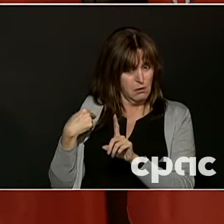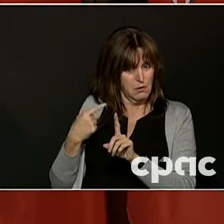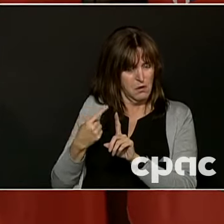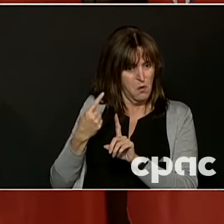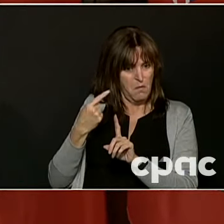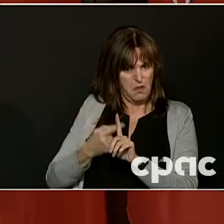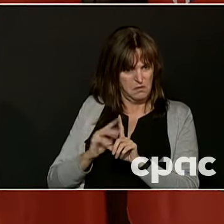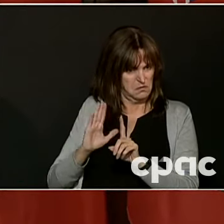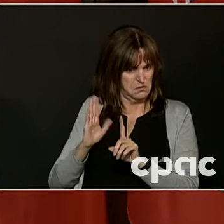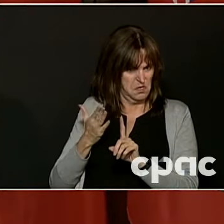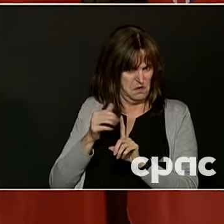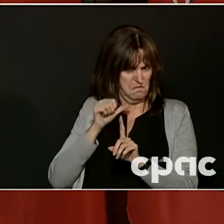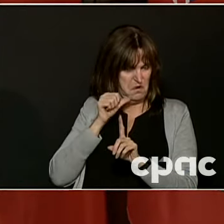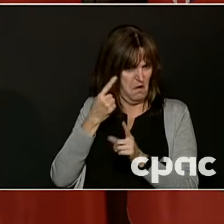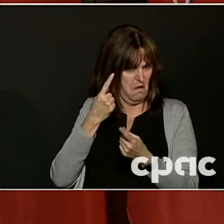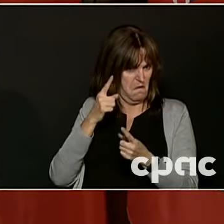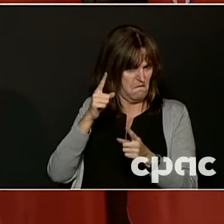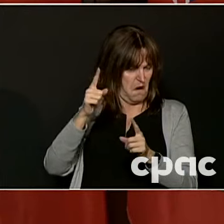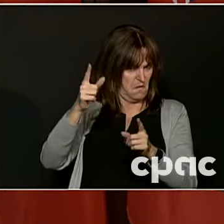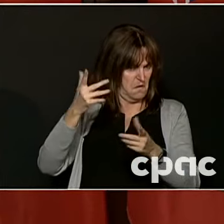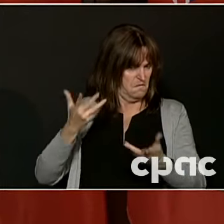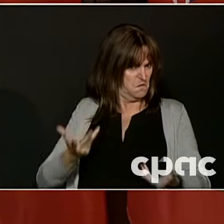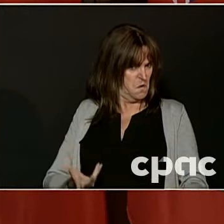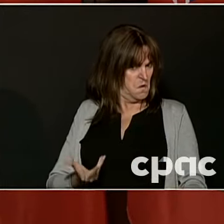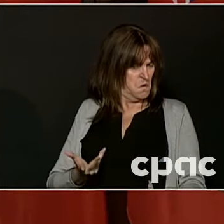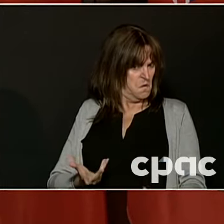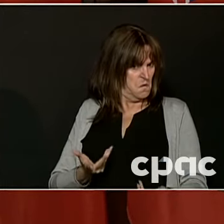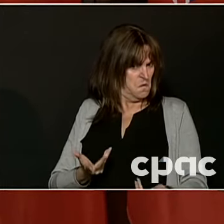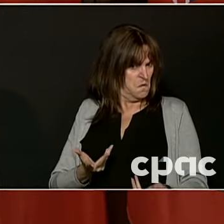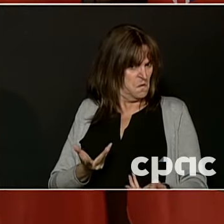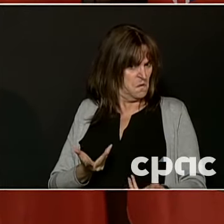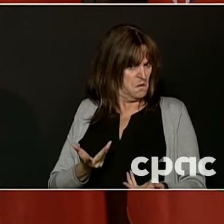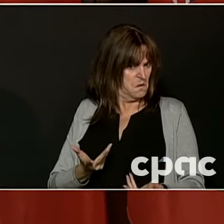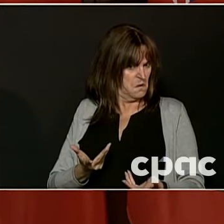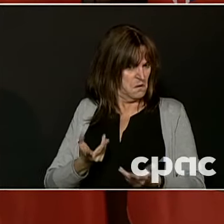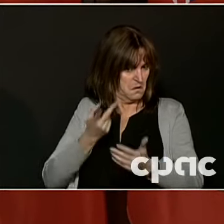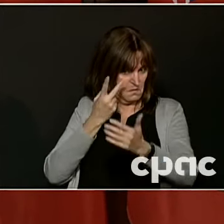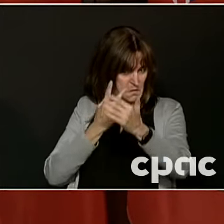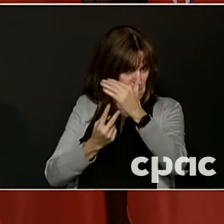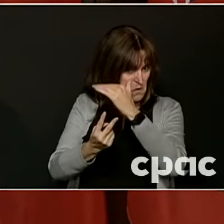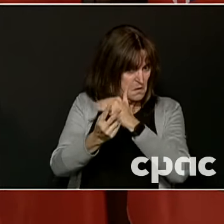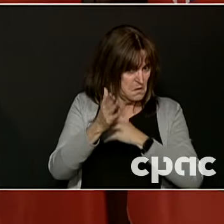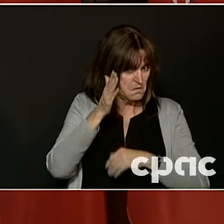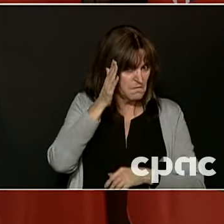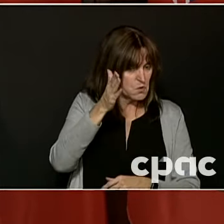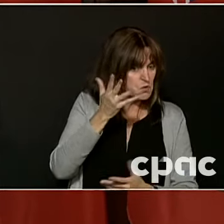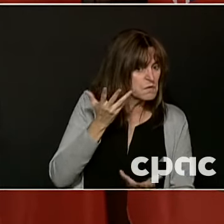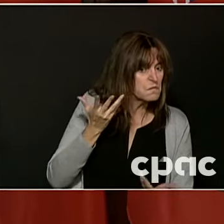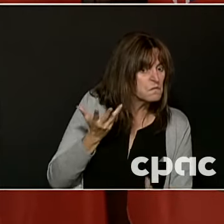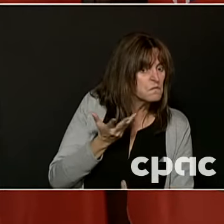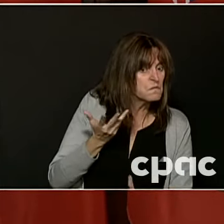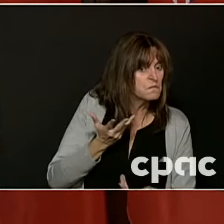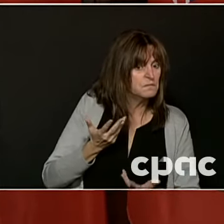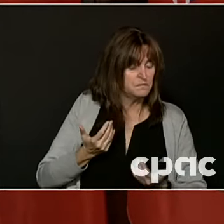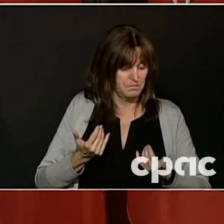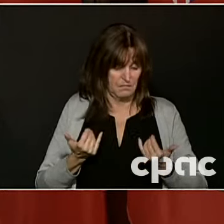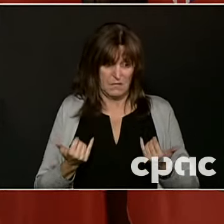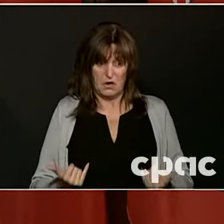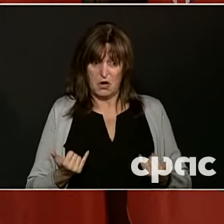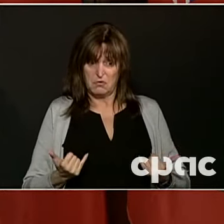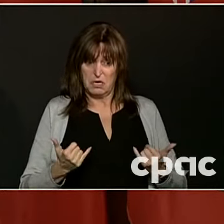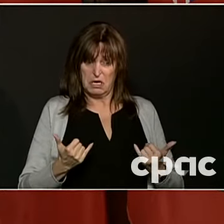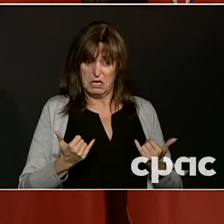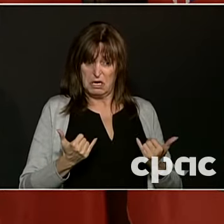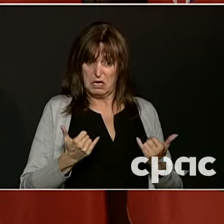So based on what we're seeing in the models, if we continue on with the current level of restrictions, I would not expect to see